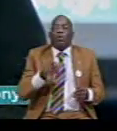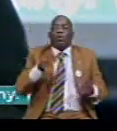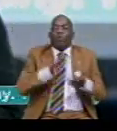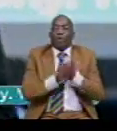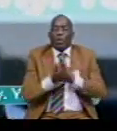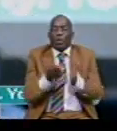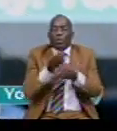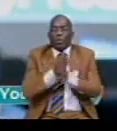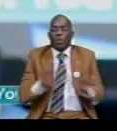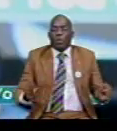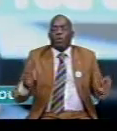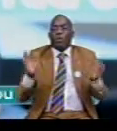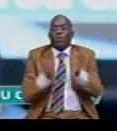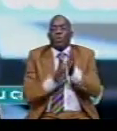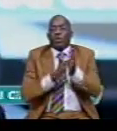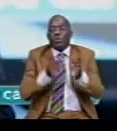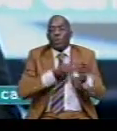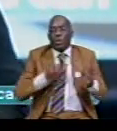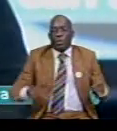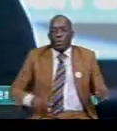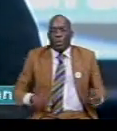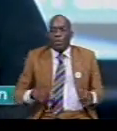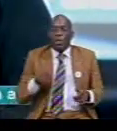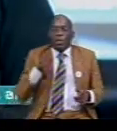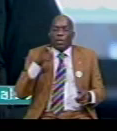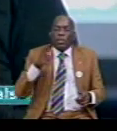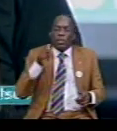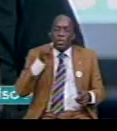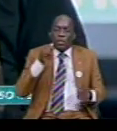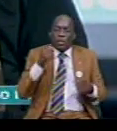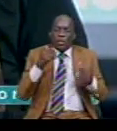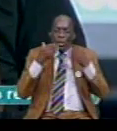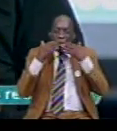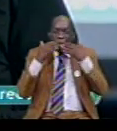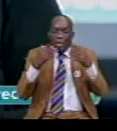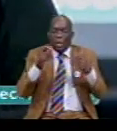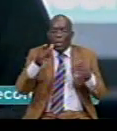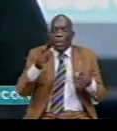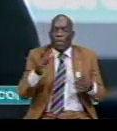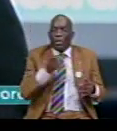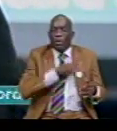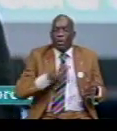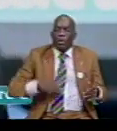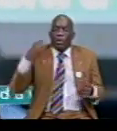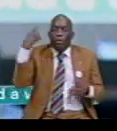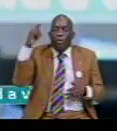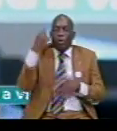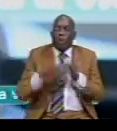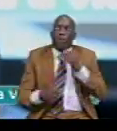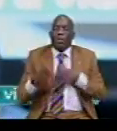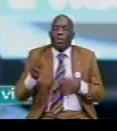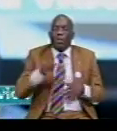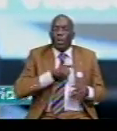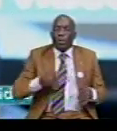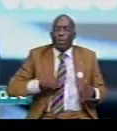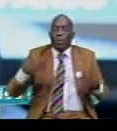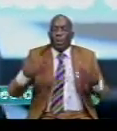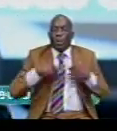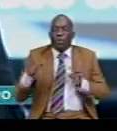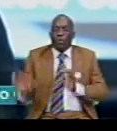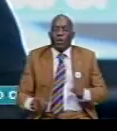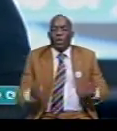eke hallelujah mo dupe ni owo Olorun fo to ye pe Olorun se ninu aye mi ninu GCK